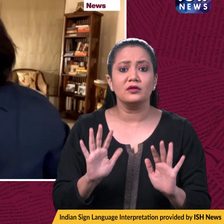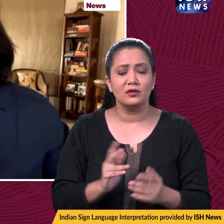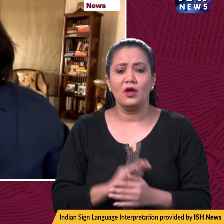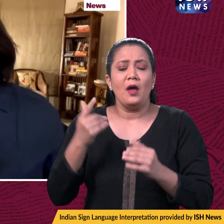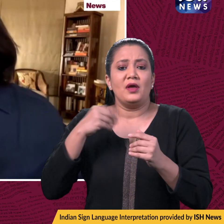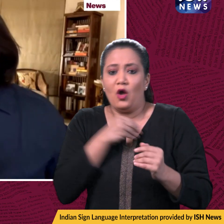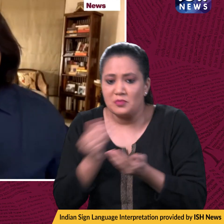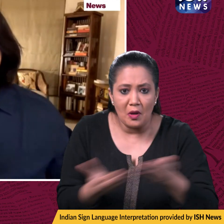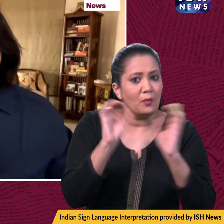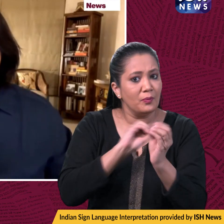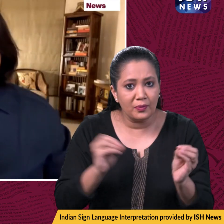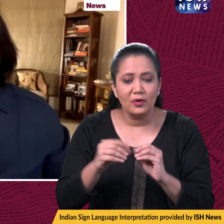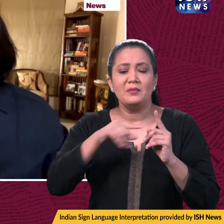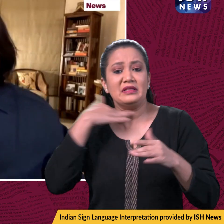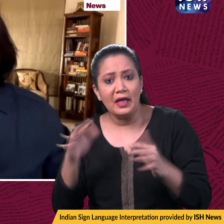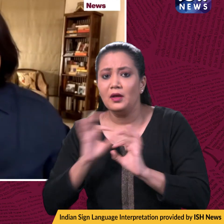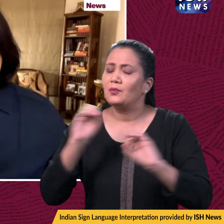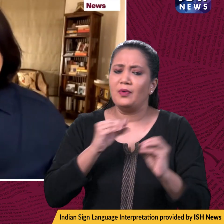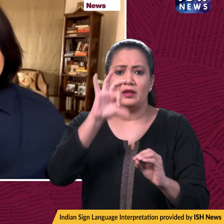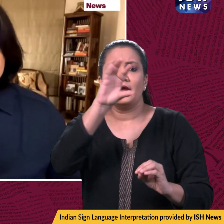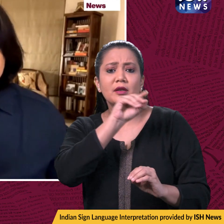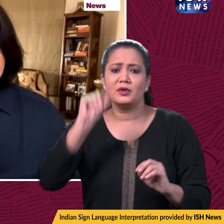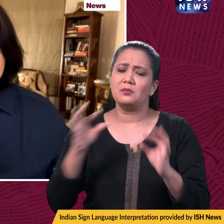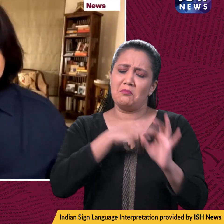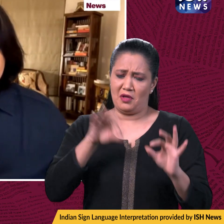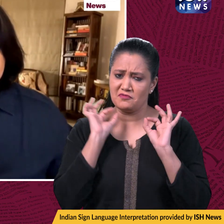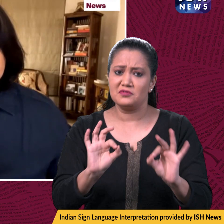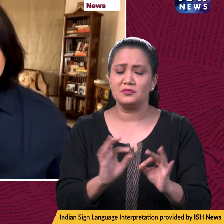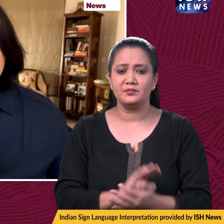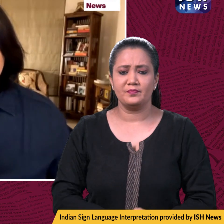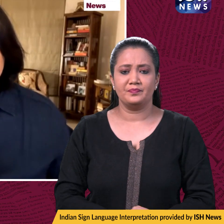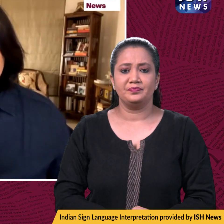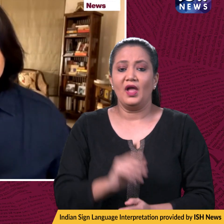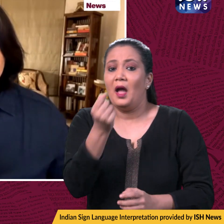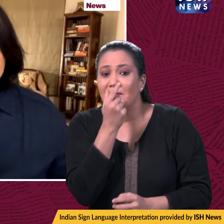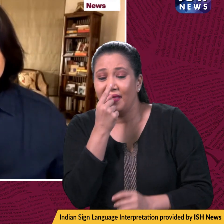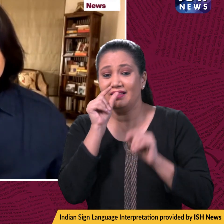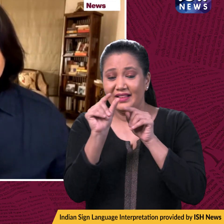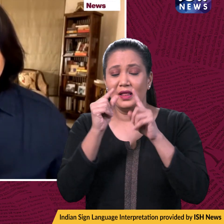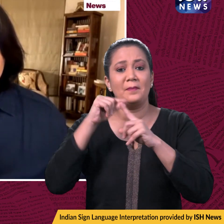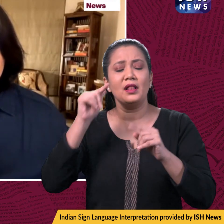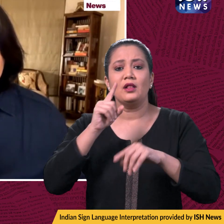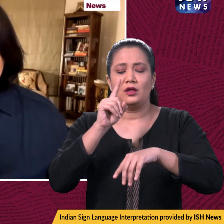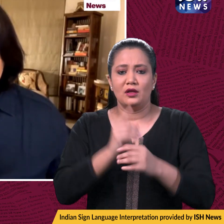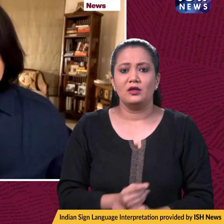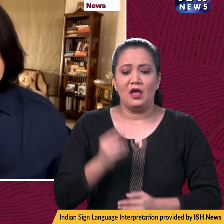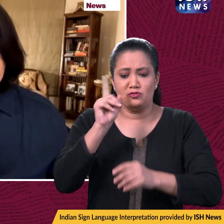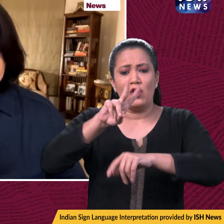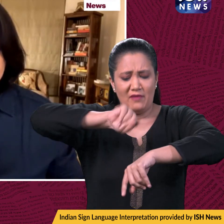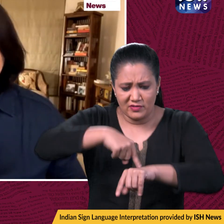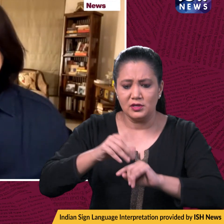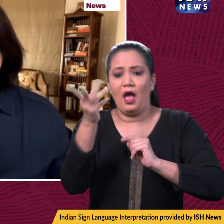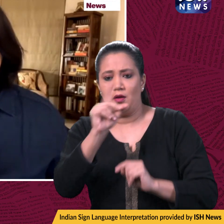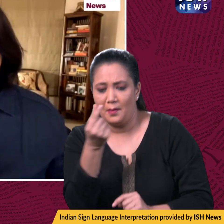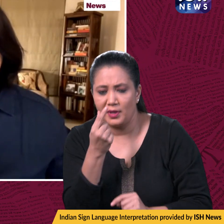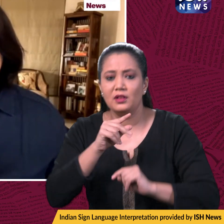efficacy in preventing hospitalizations and death for high-risk patients. This pill is apparently to be taken every 12 hours for 5